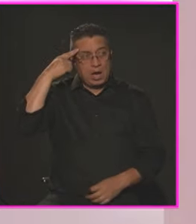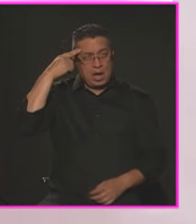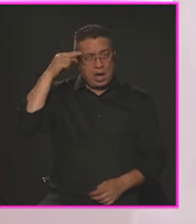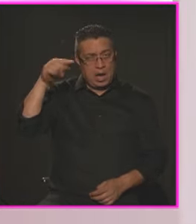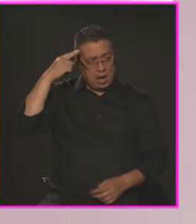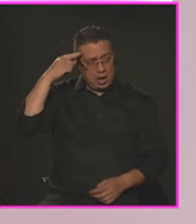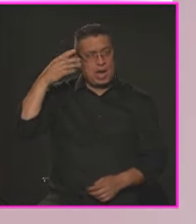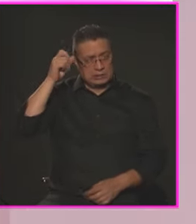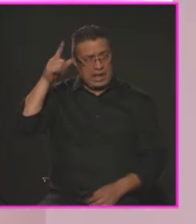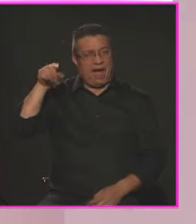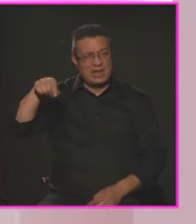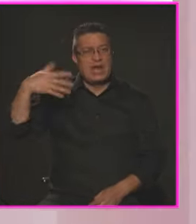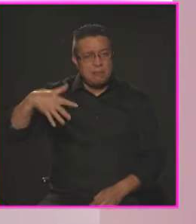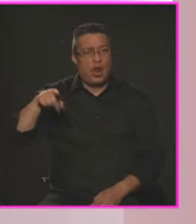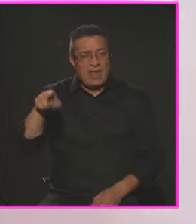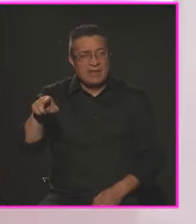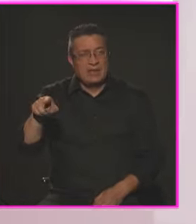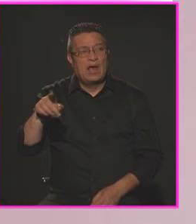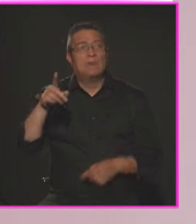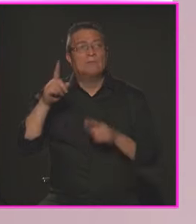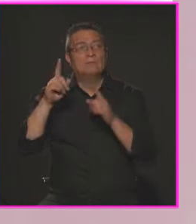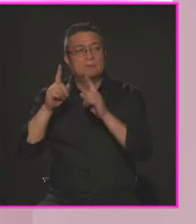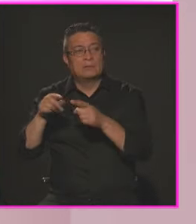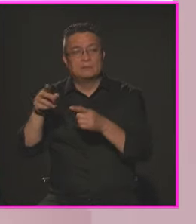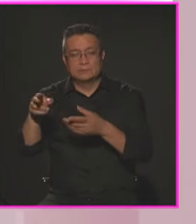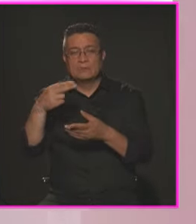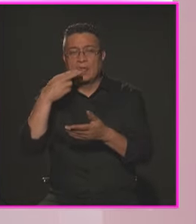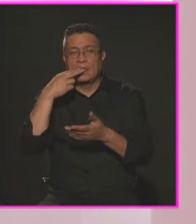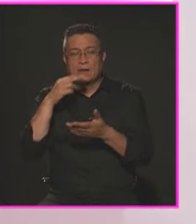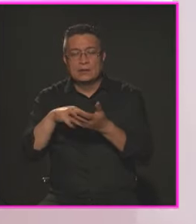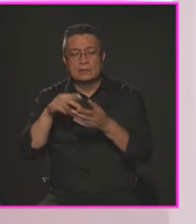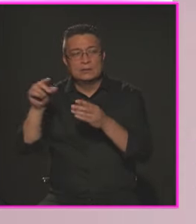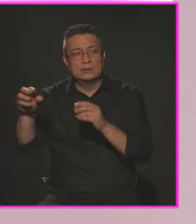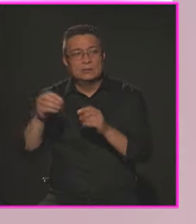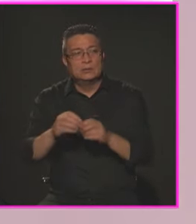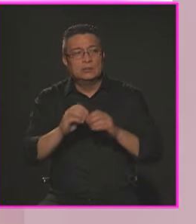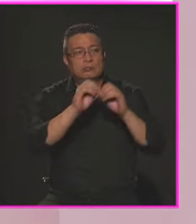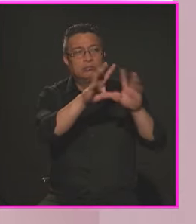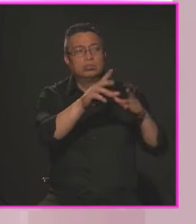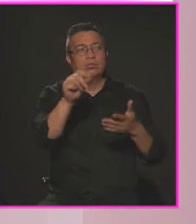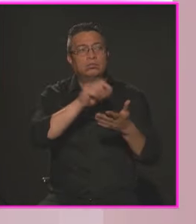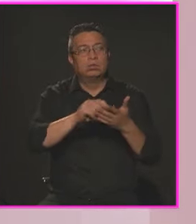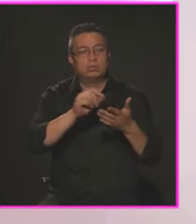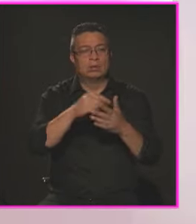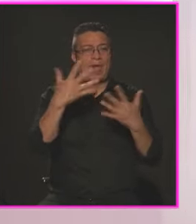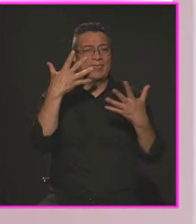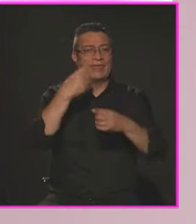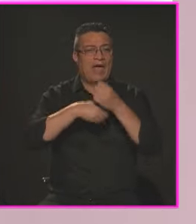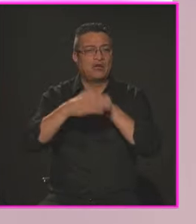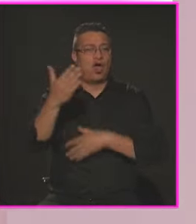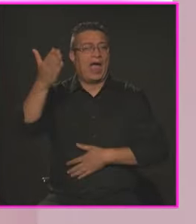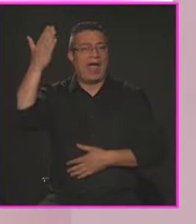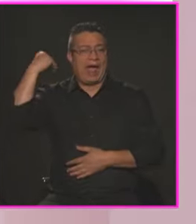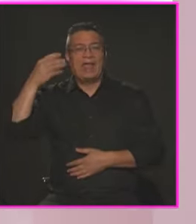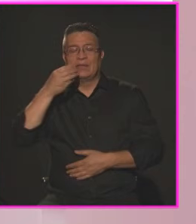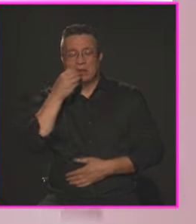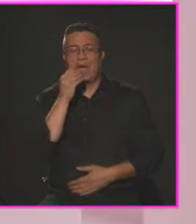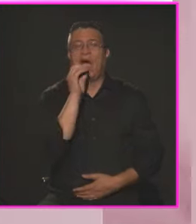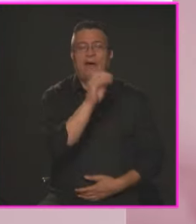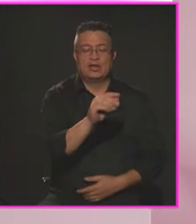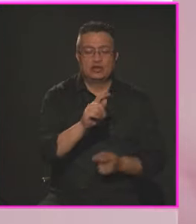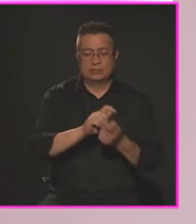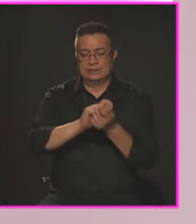they sent a postcard to Niels Bohr. Niels Bohr had predicted 10 years earlier that the spin should be, the angular momentum of atoms